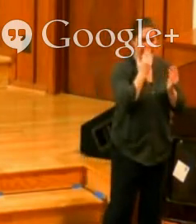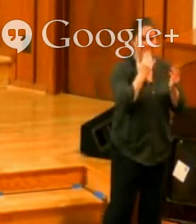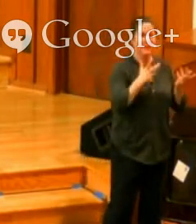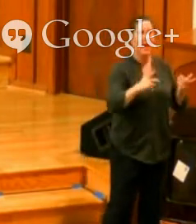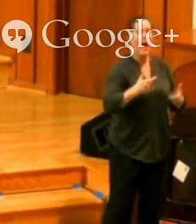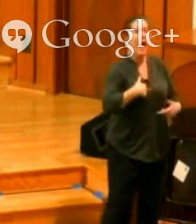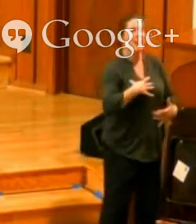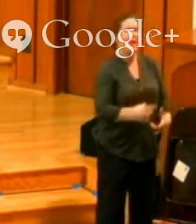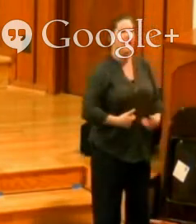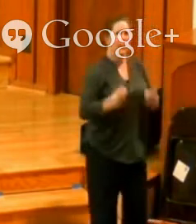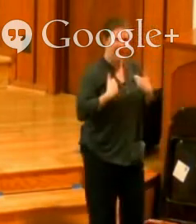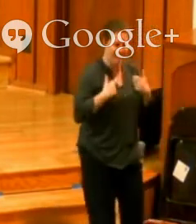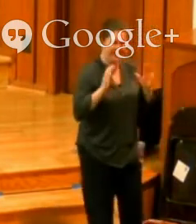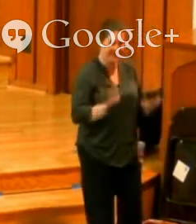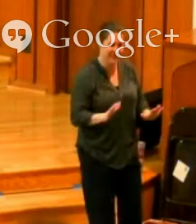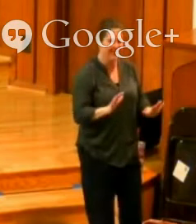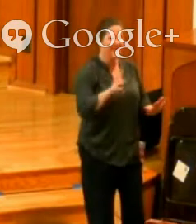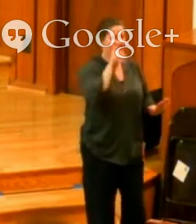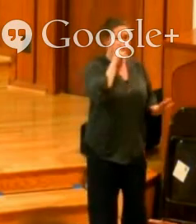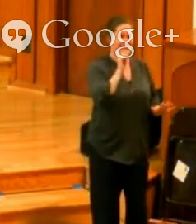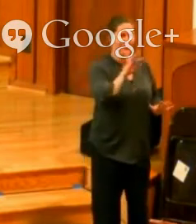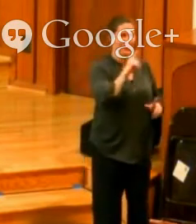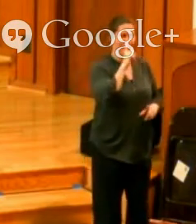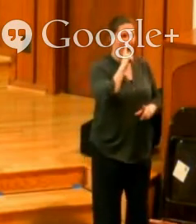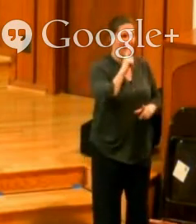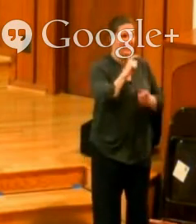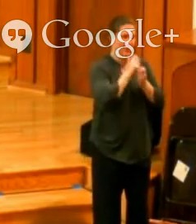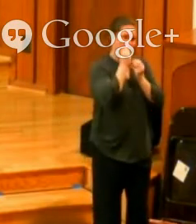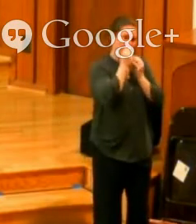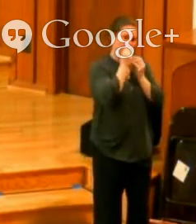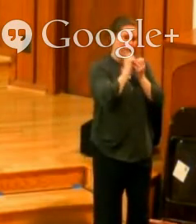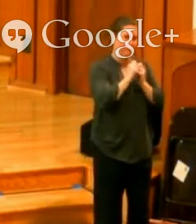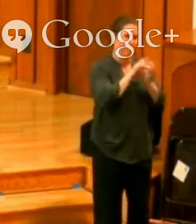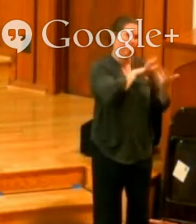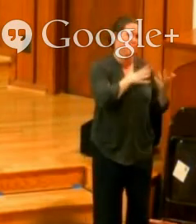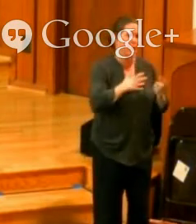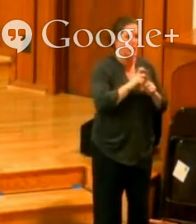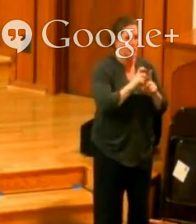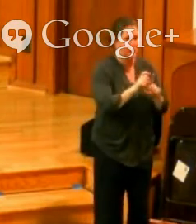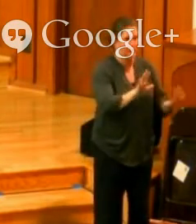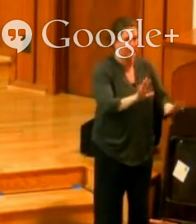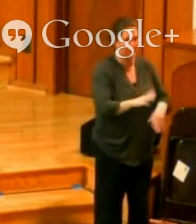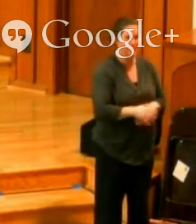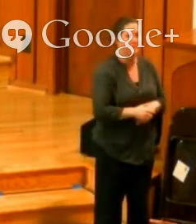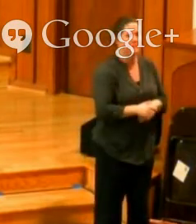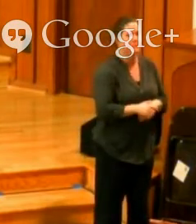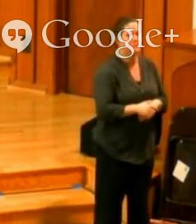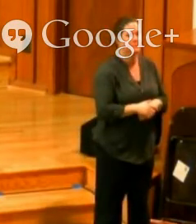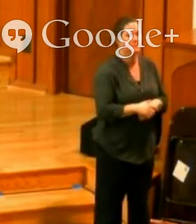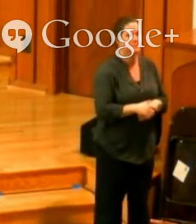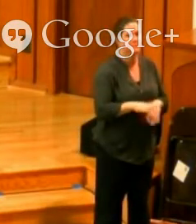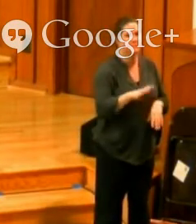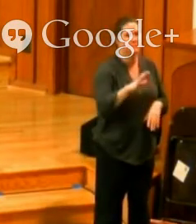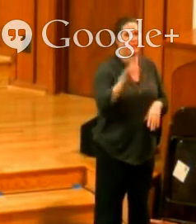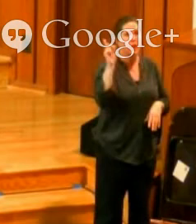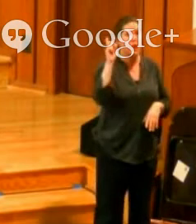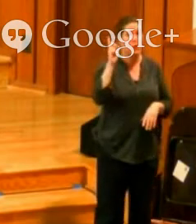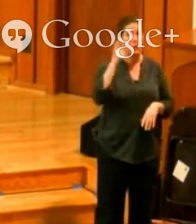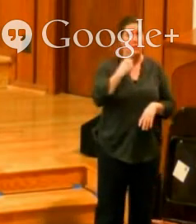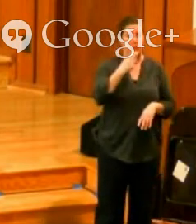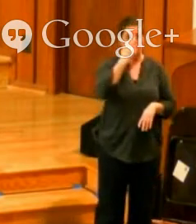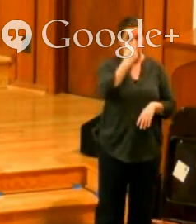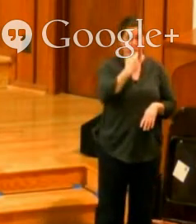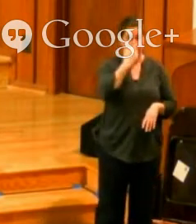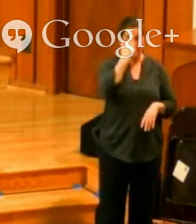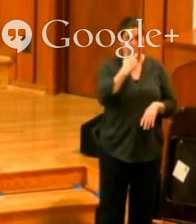I don't like death. And Satan's trying to jumble up my words, isn't he? Because he hates that law of God so much. Look what it says in Romans. I want to show you this